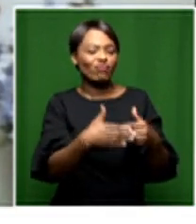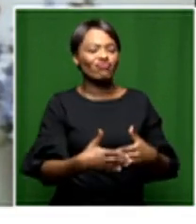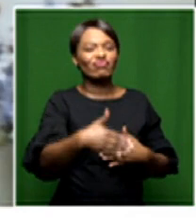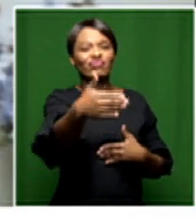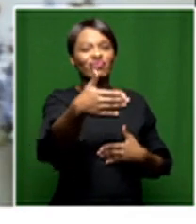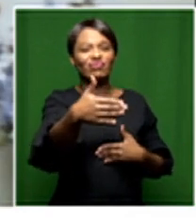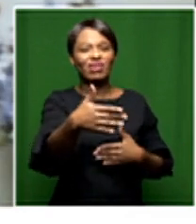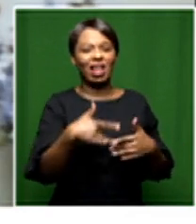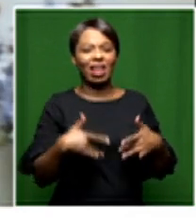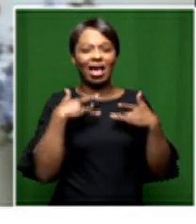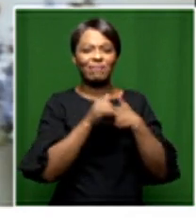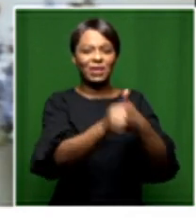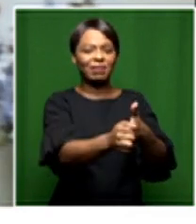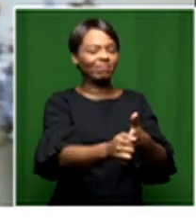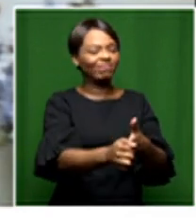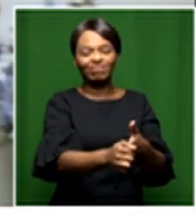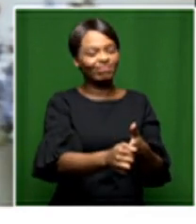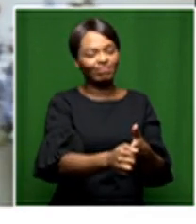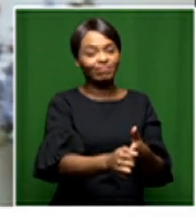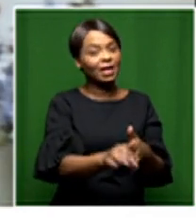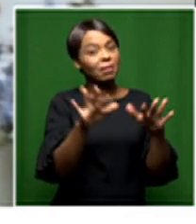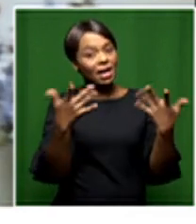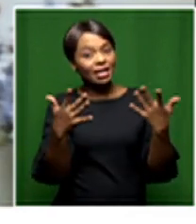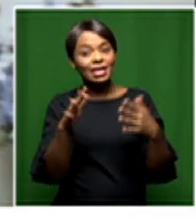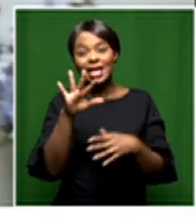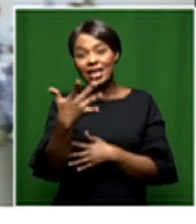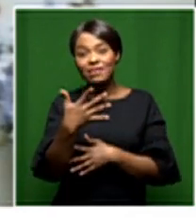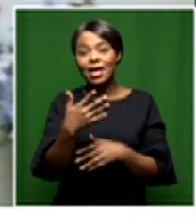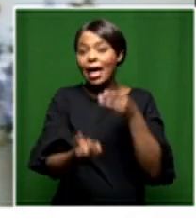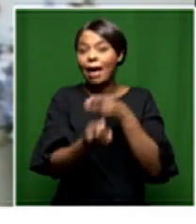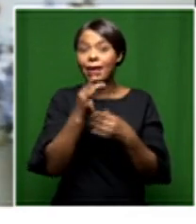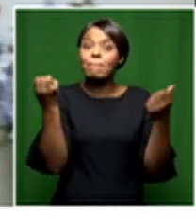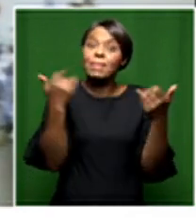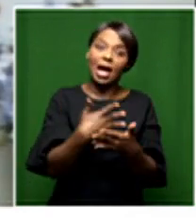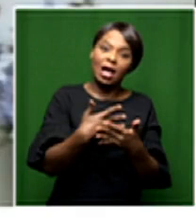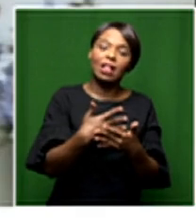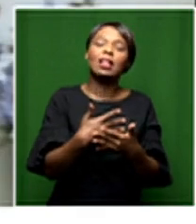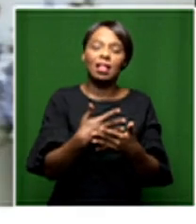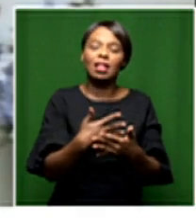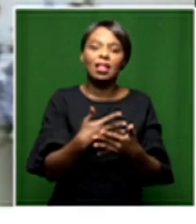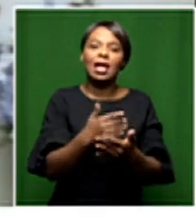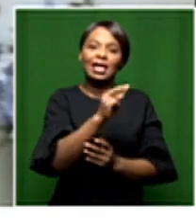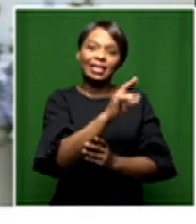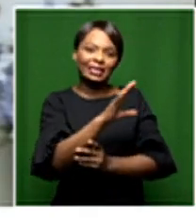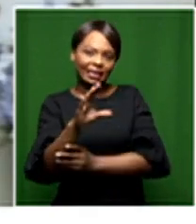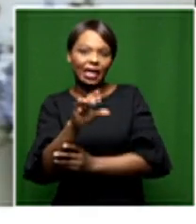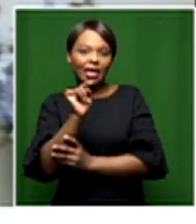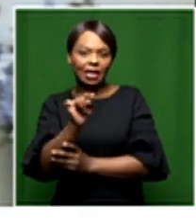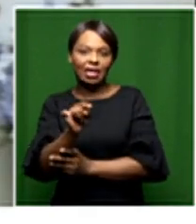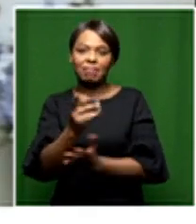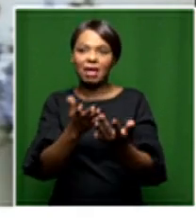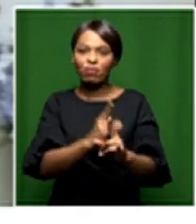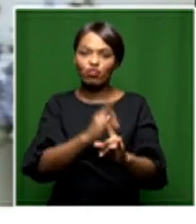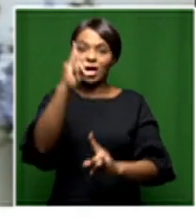life. However, if a little miracle, little ANC-style miracle happens, and it does come through, and